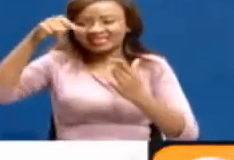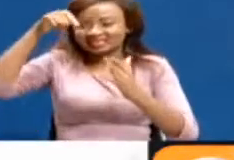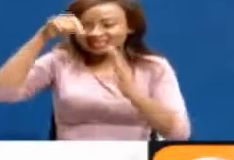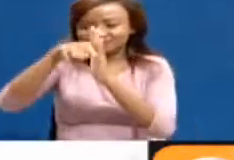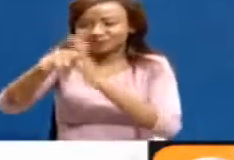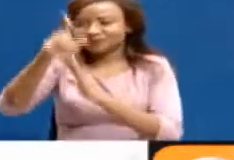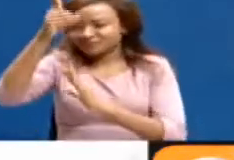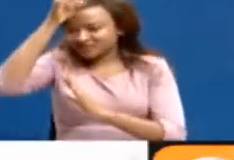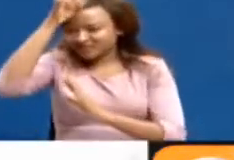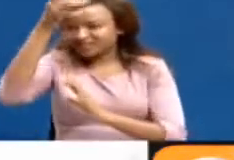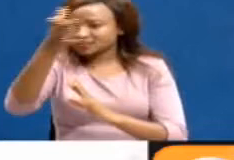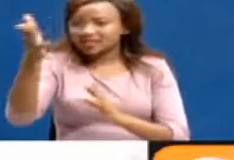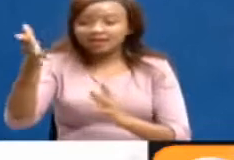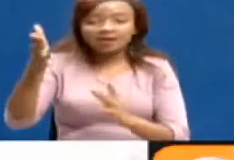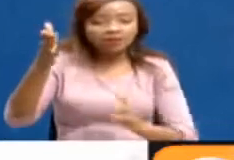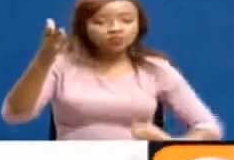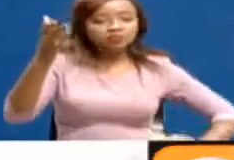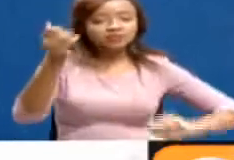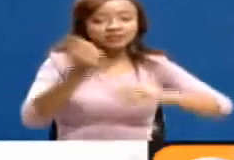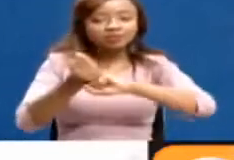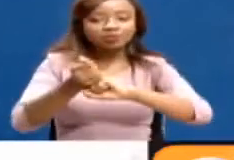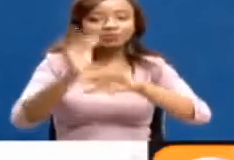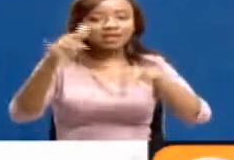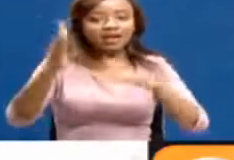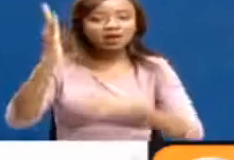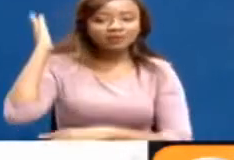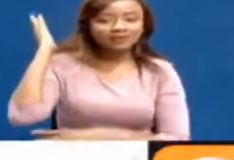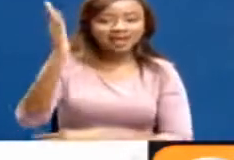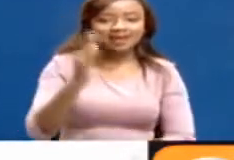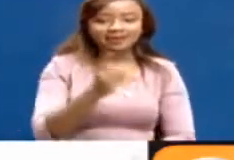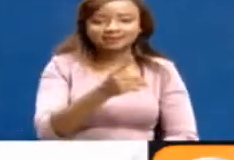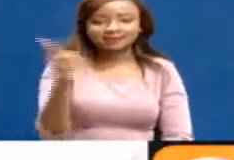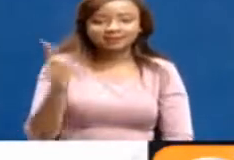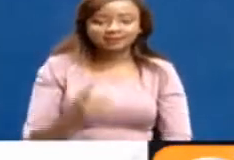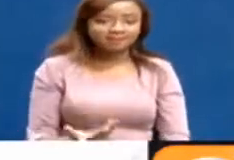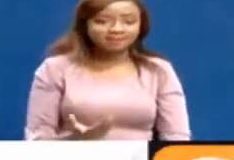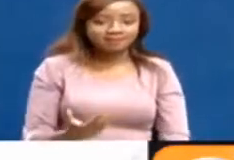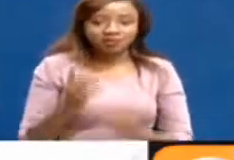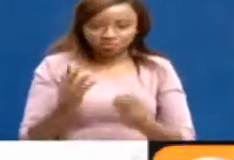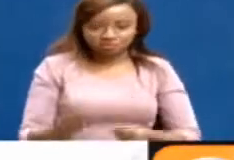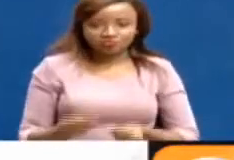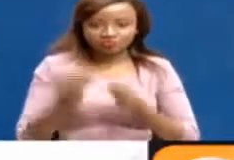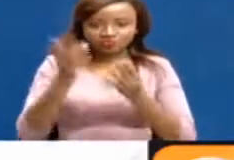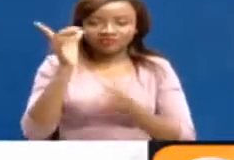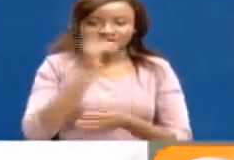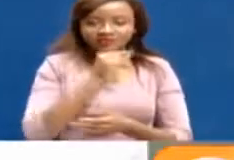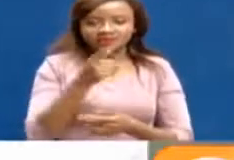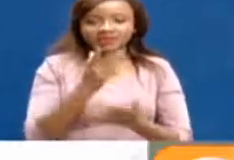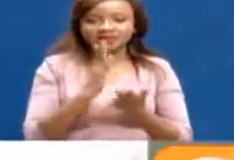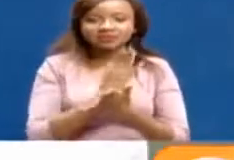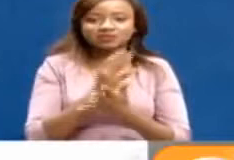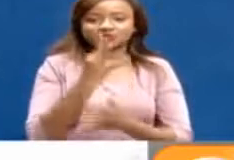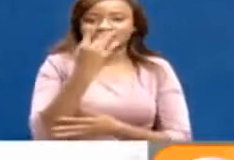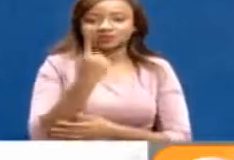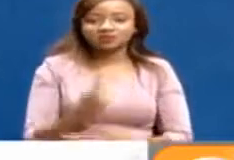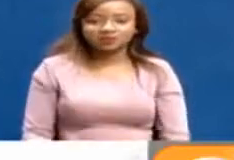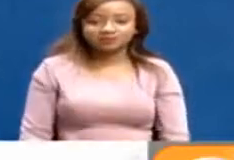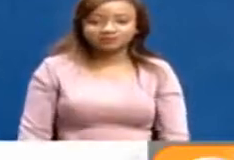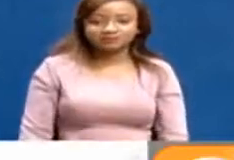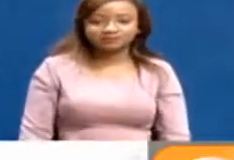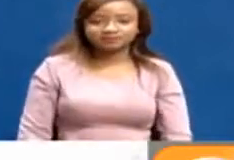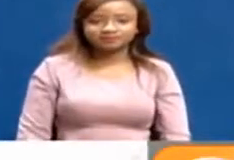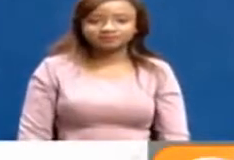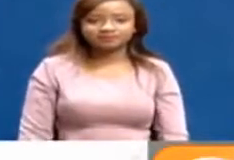are you going to support directly those who are the most vulnerable in society? So we've provided for that in section 31. Okay.